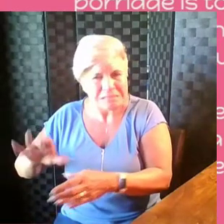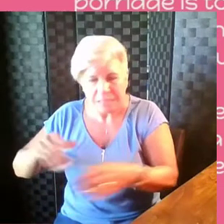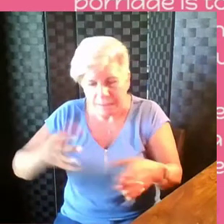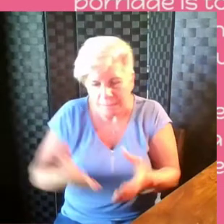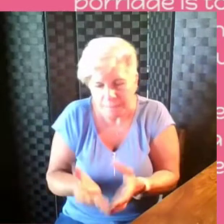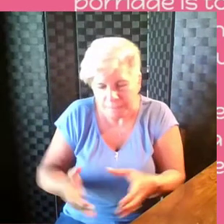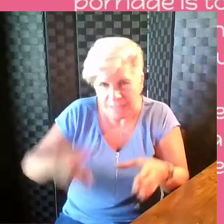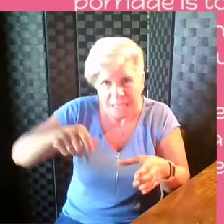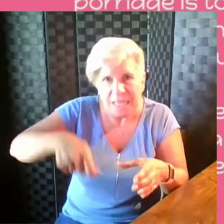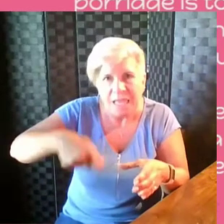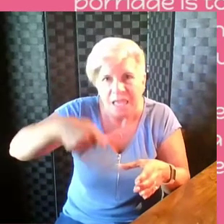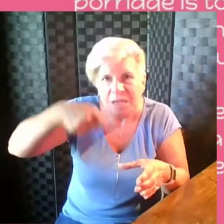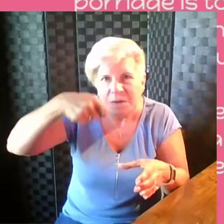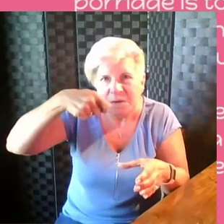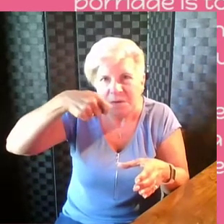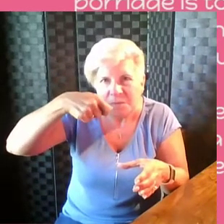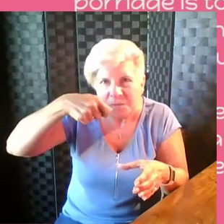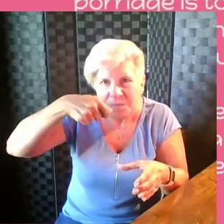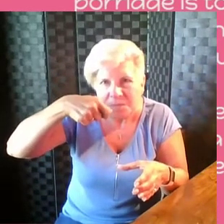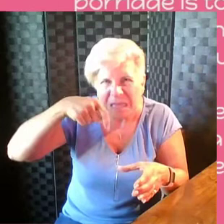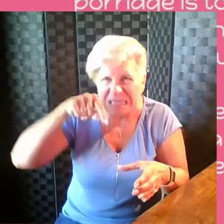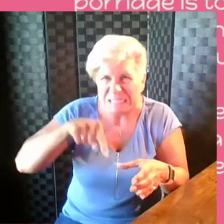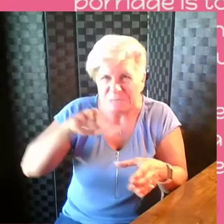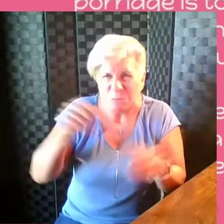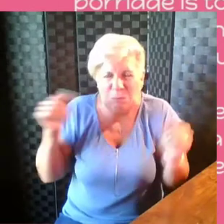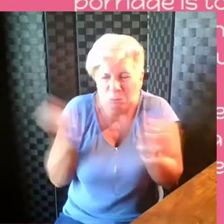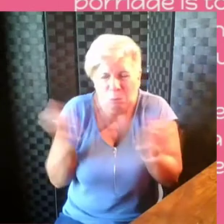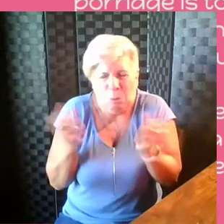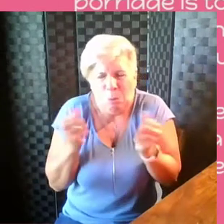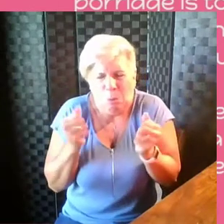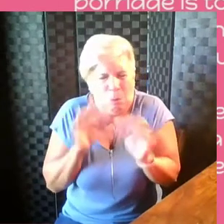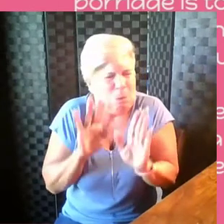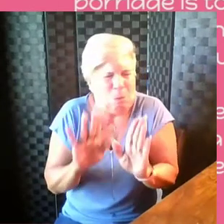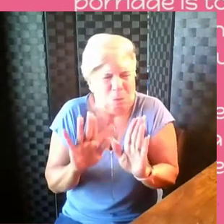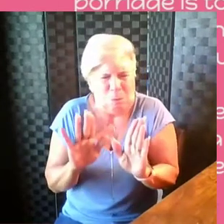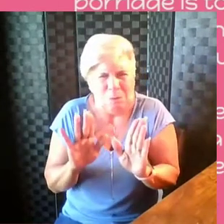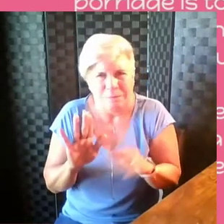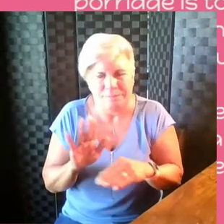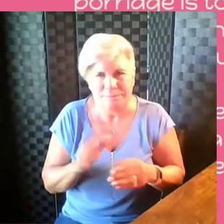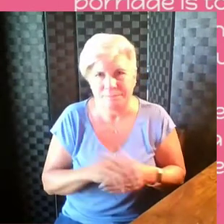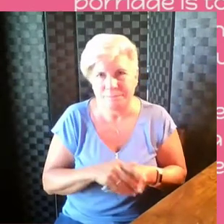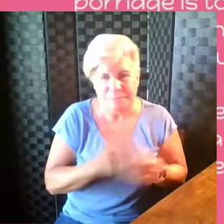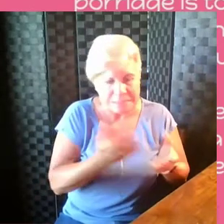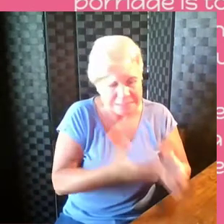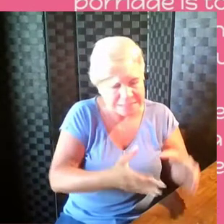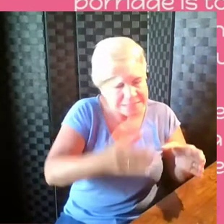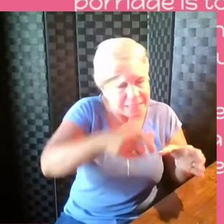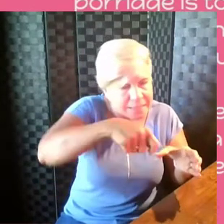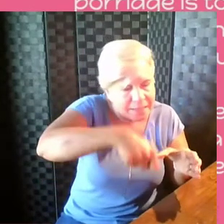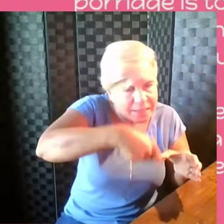"This porridge is too cold," she said. So she tasted the last bowl of porridge.